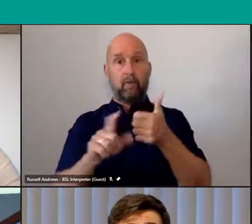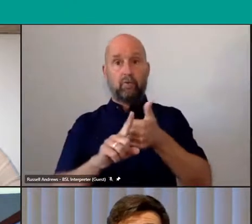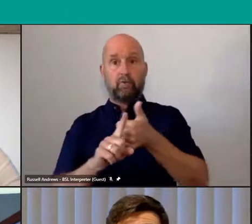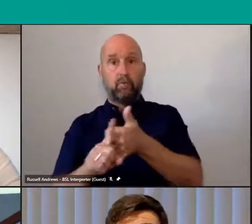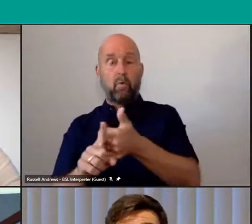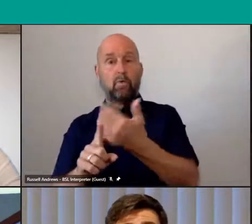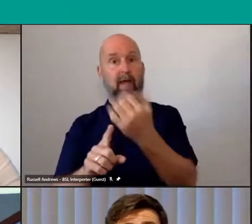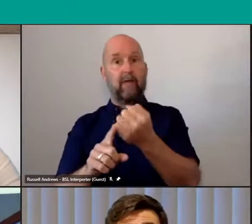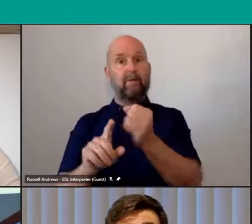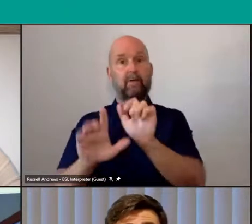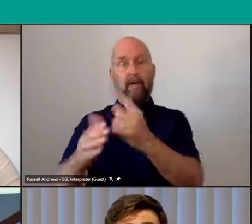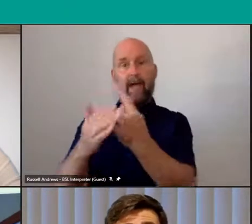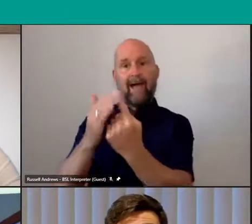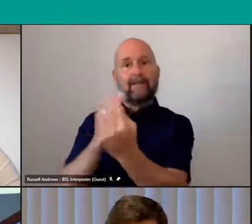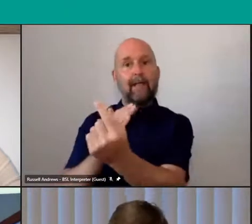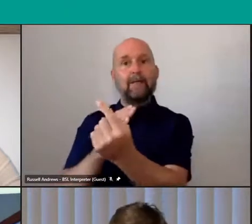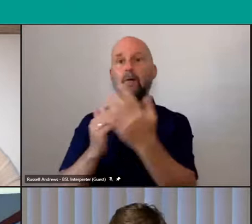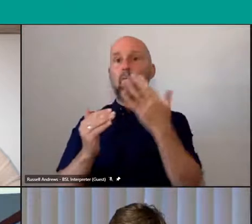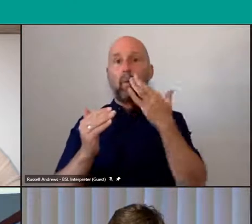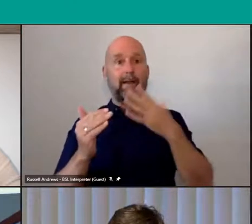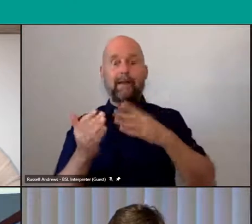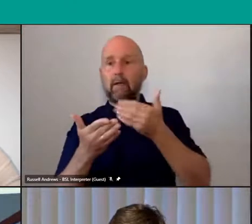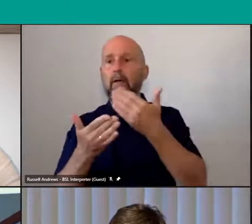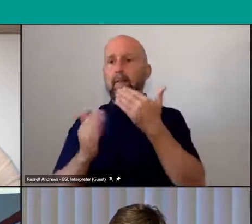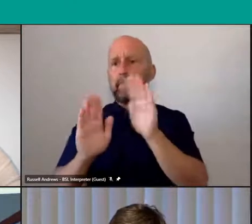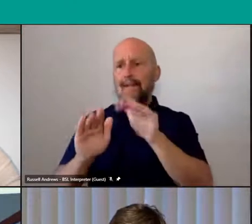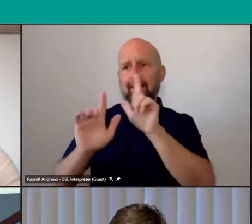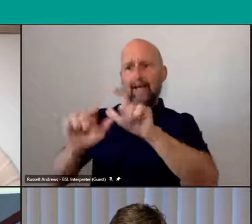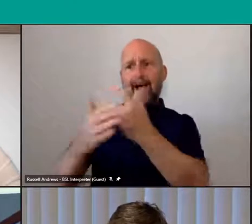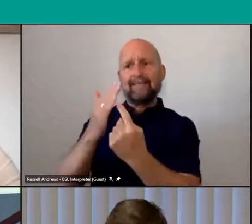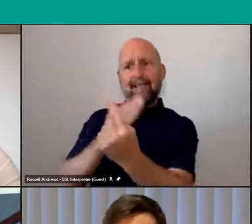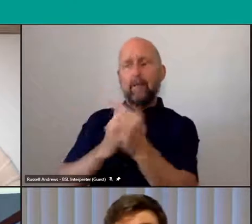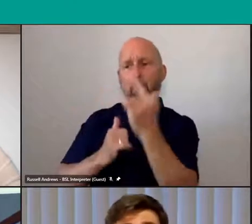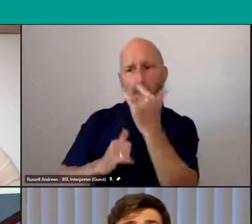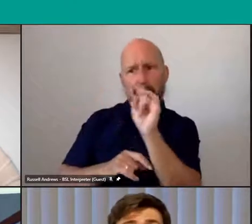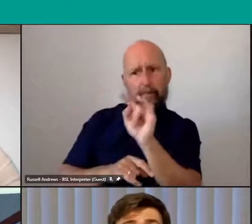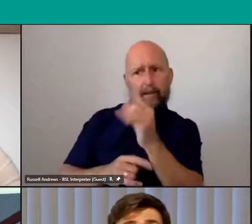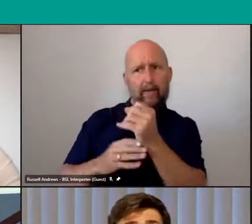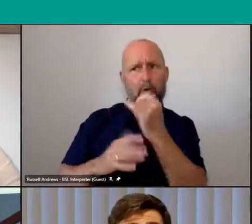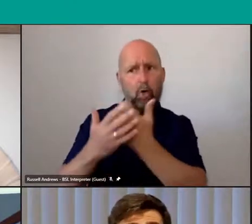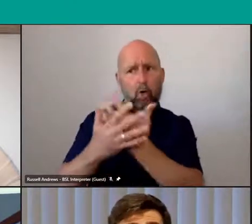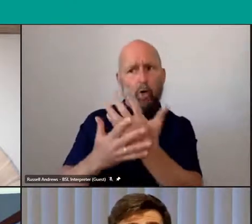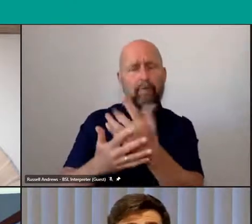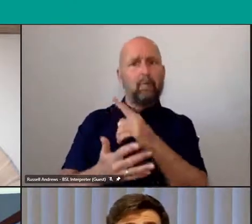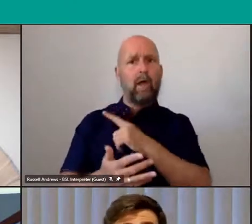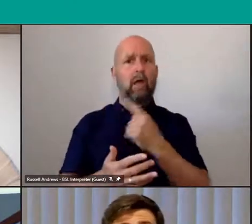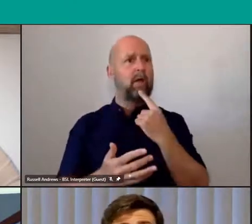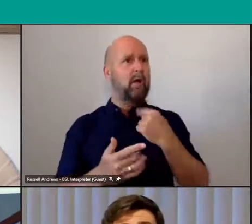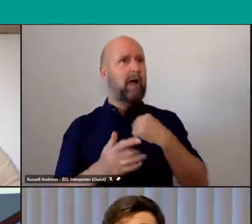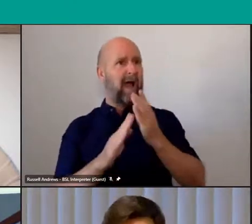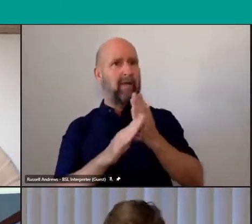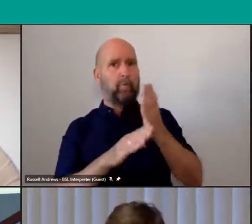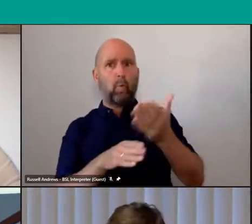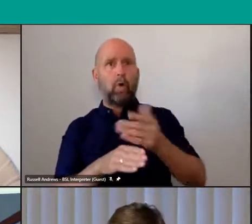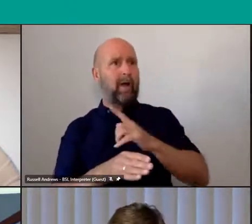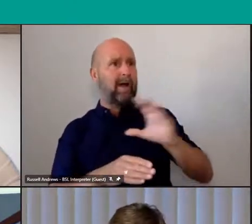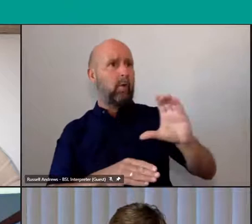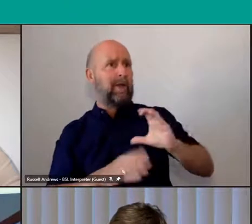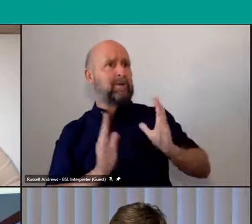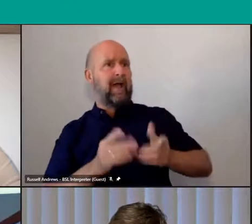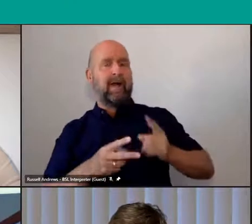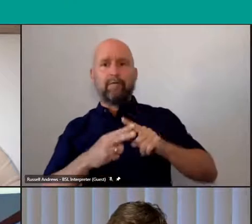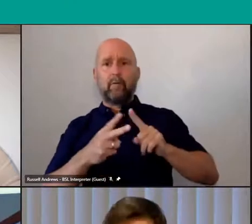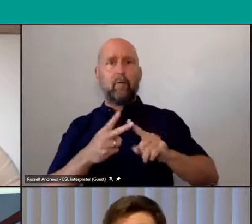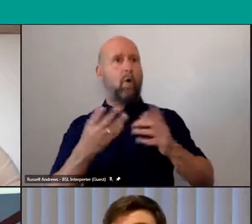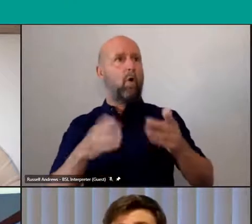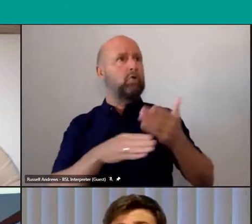to isolate when they've needed to or been asked to do so because of fear of loss of income or indeed the loss of